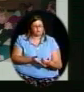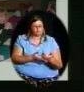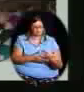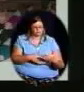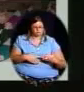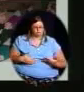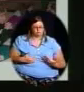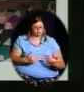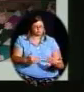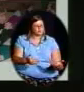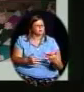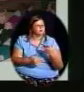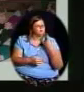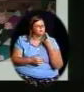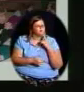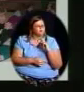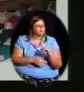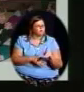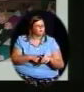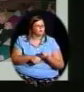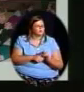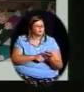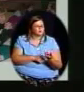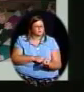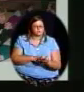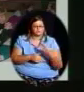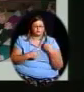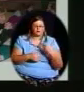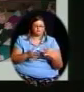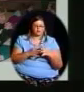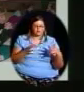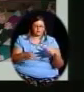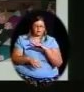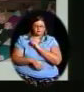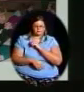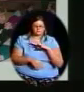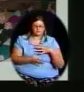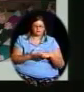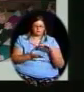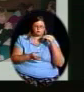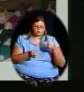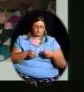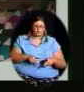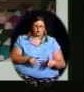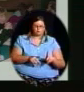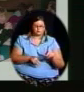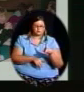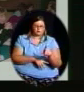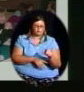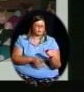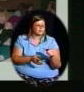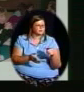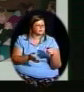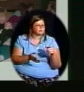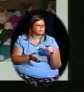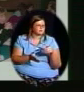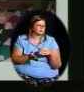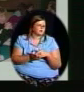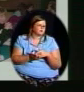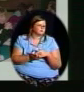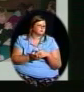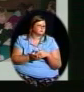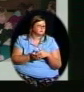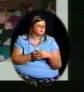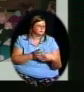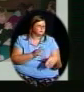year. We also know there's been a lot of staff learning opportunities, with nearly 1,000 of our staff members participated, for example, in the summer